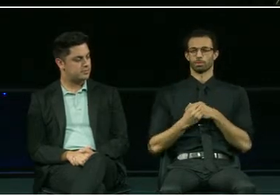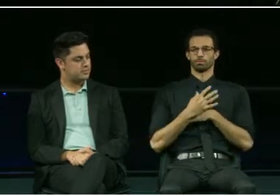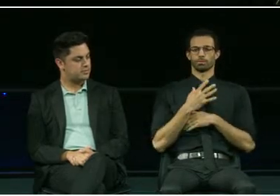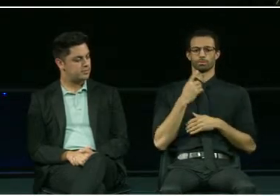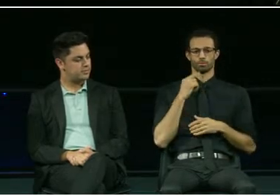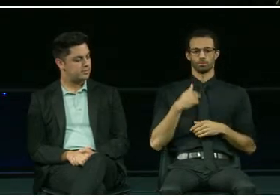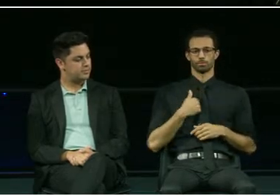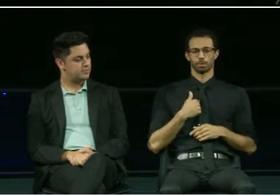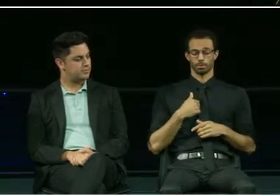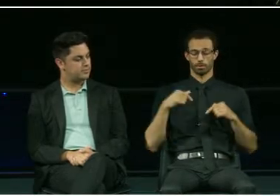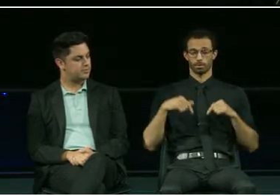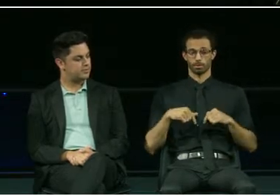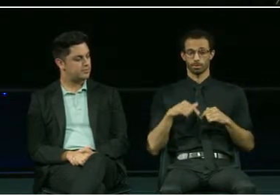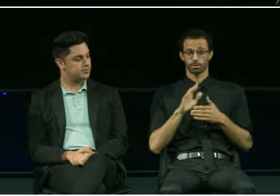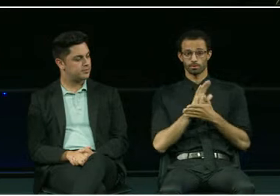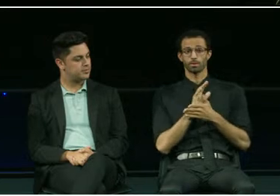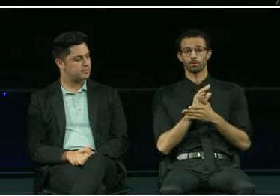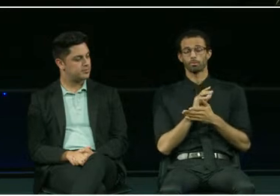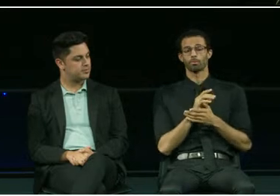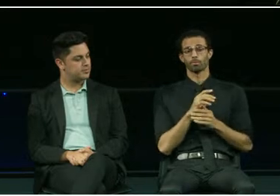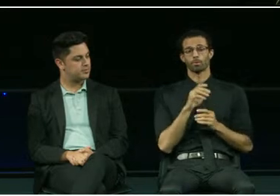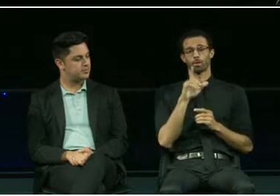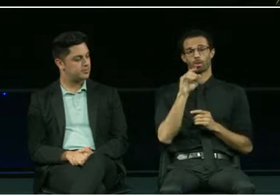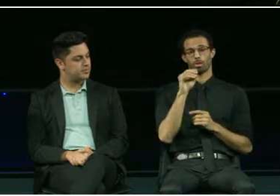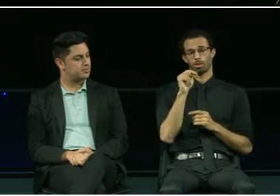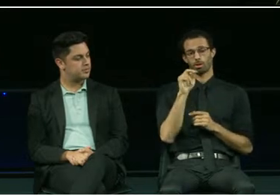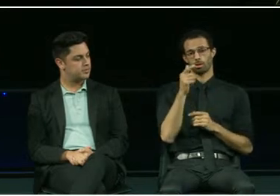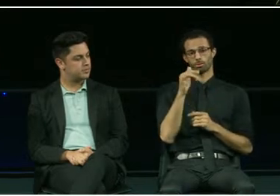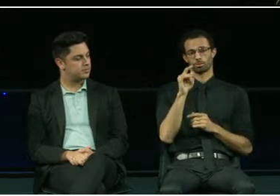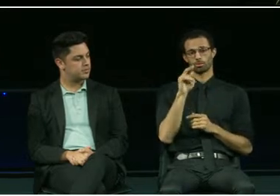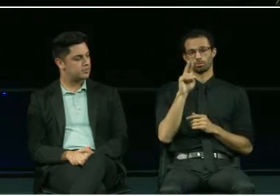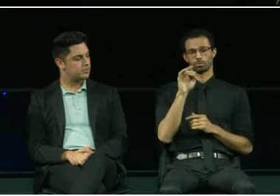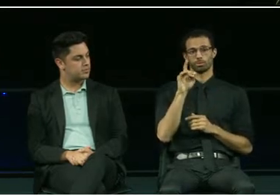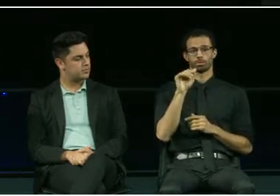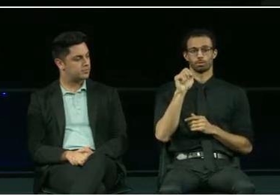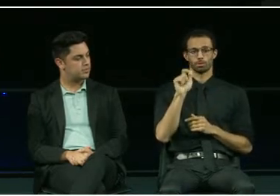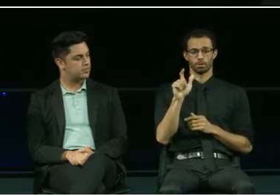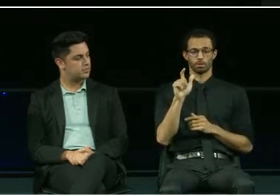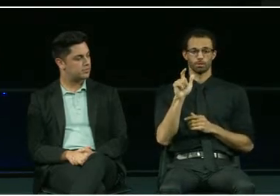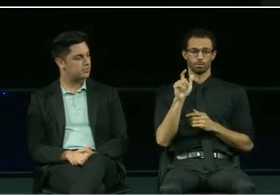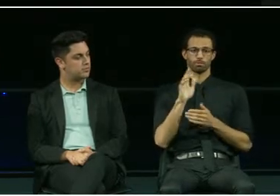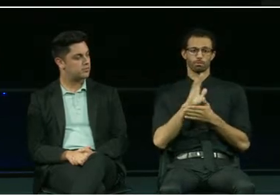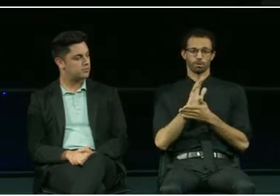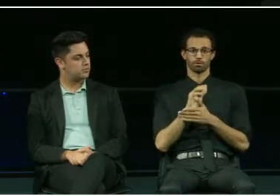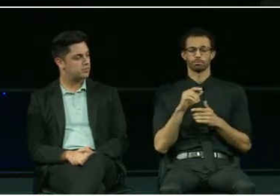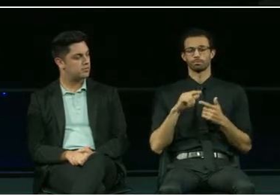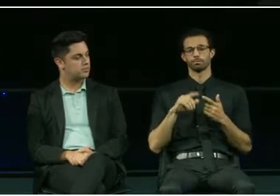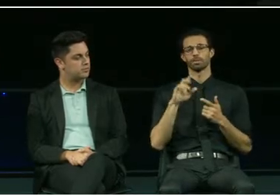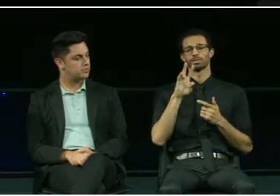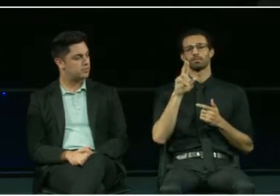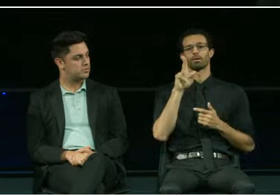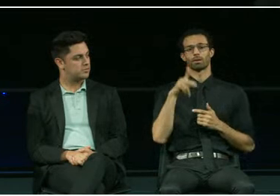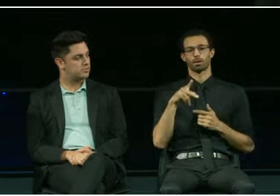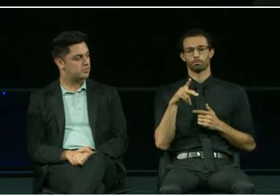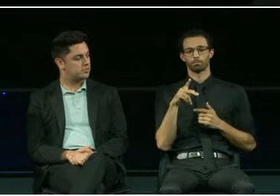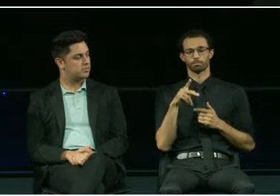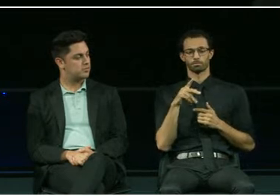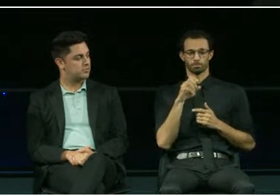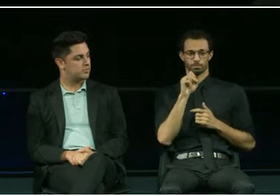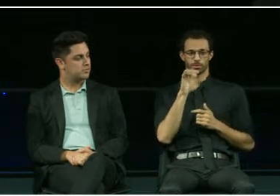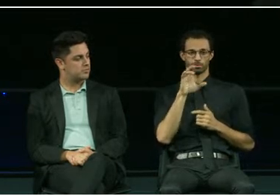For this particular film, also longitudinal films like Michael Apted's 7-Up series,